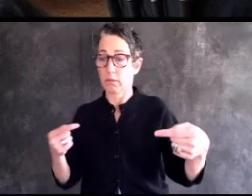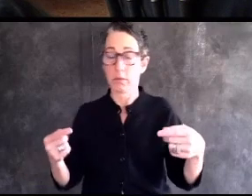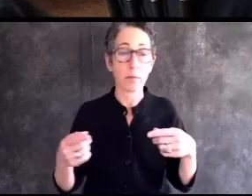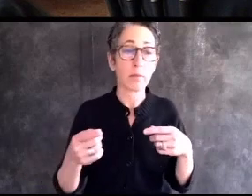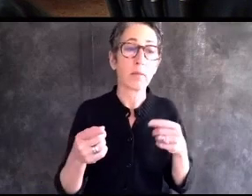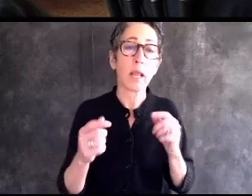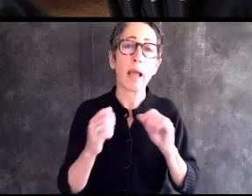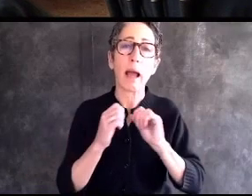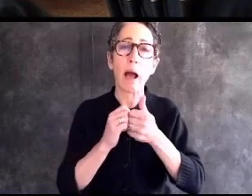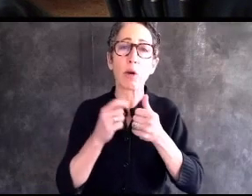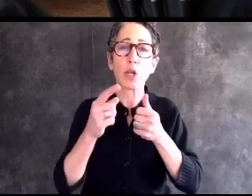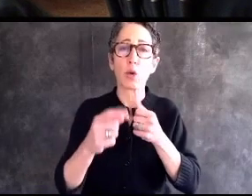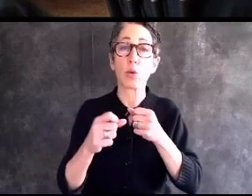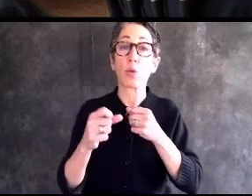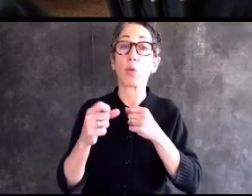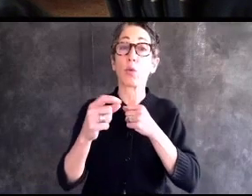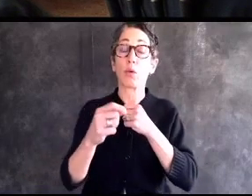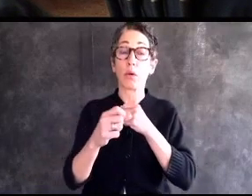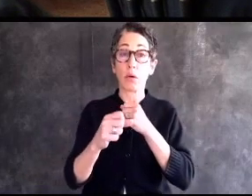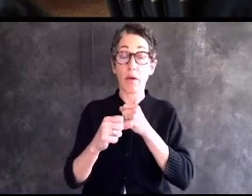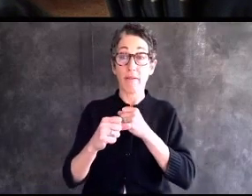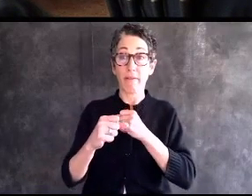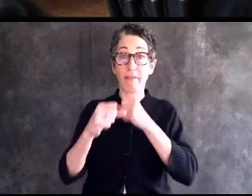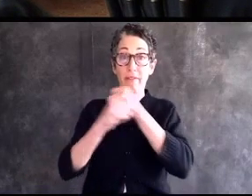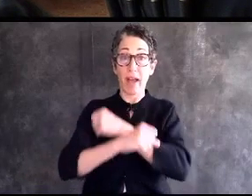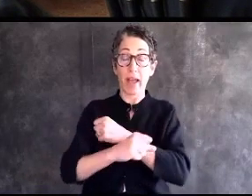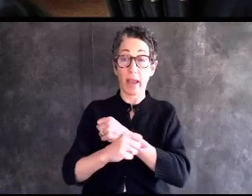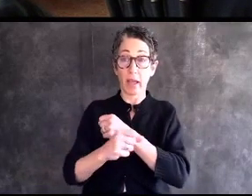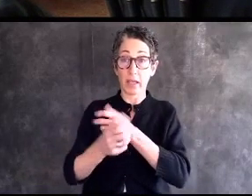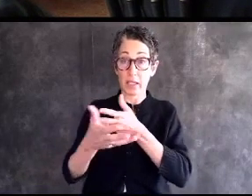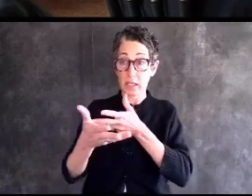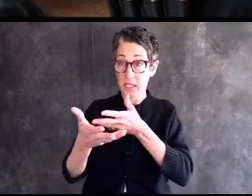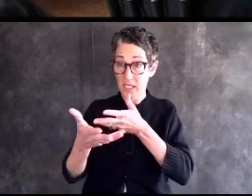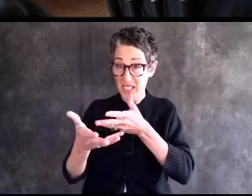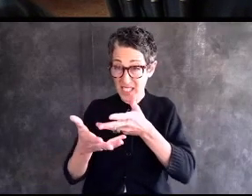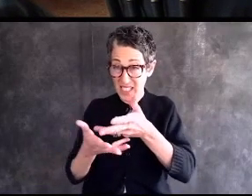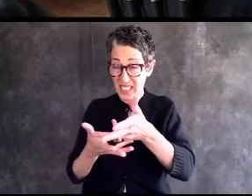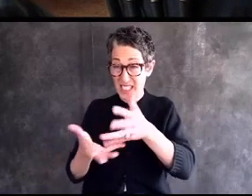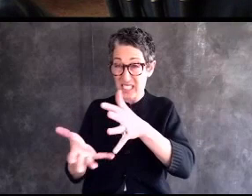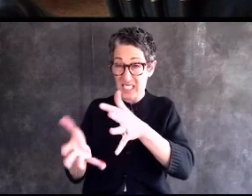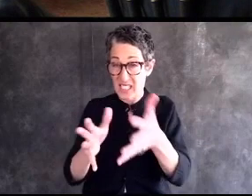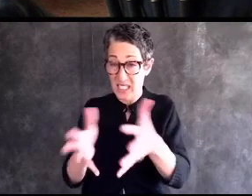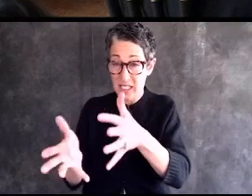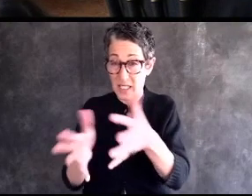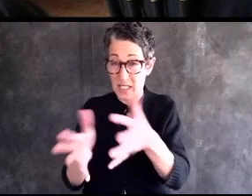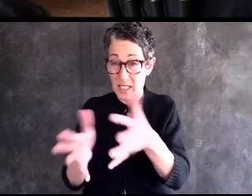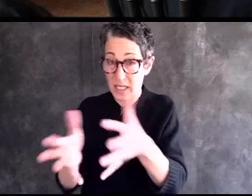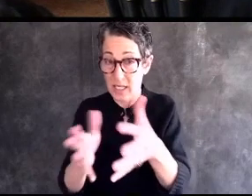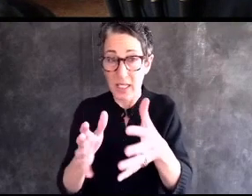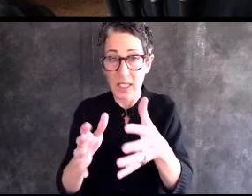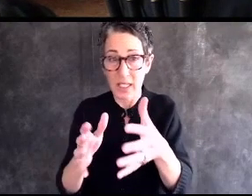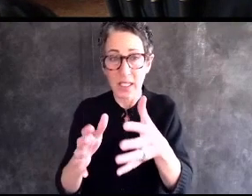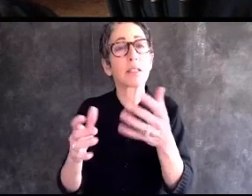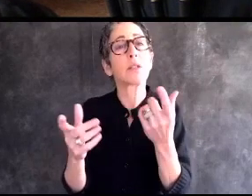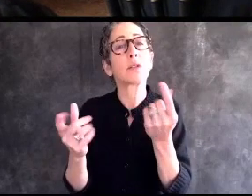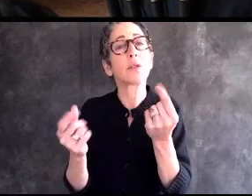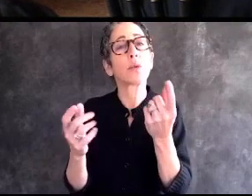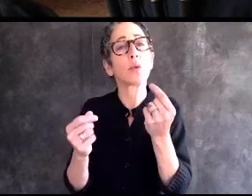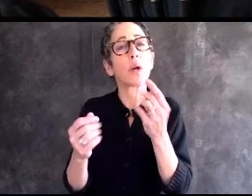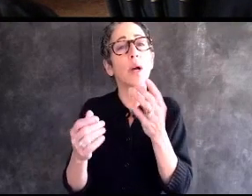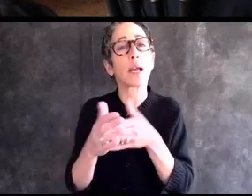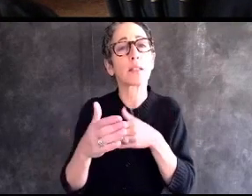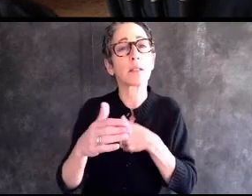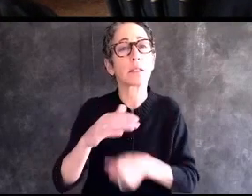against these, you could call, subversive tactics, such as those employed by